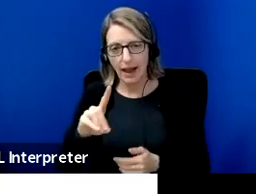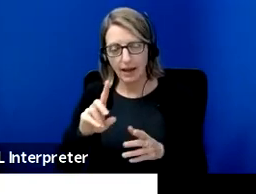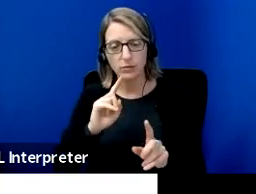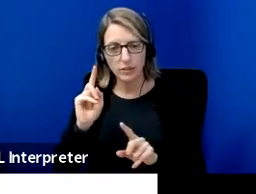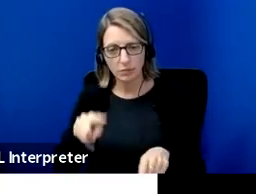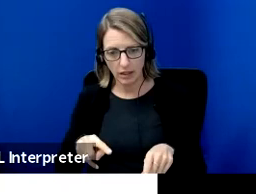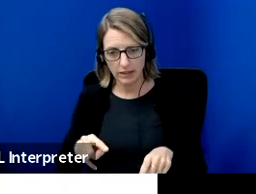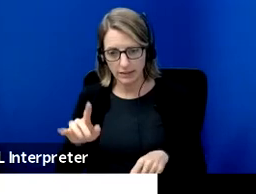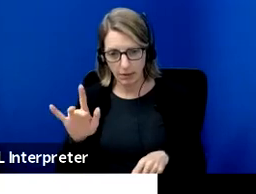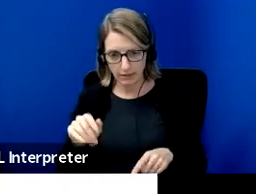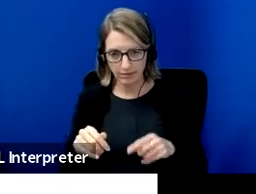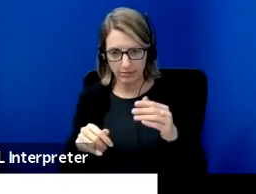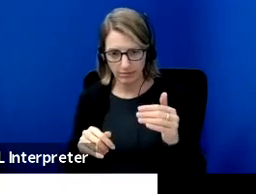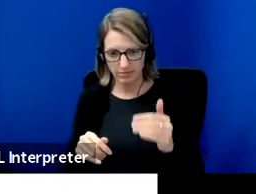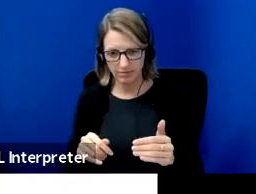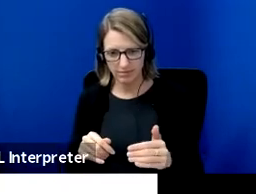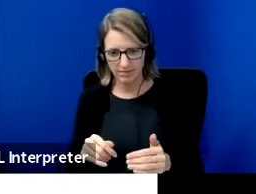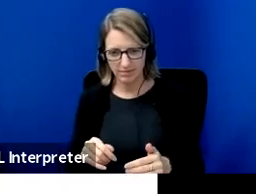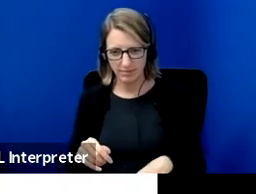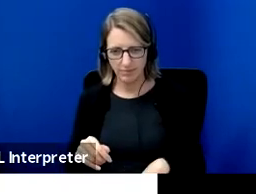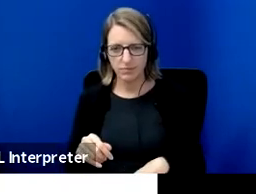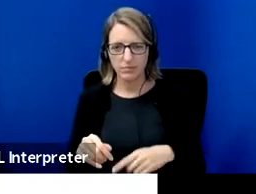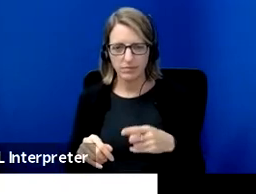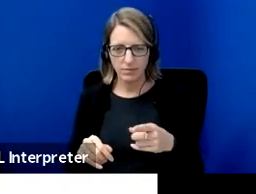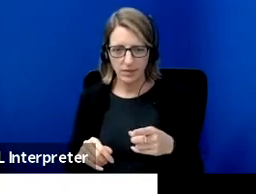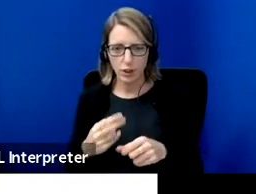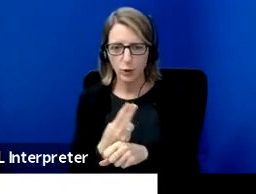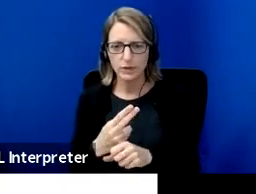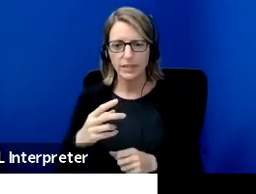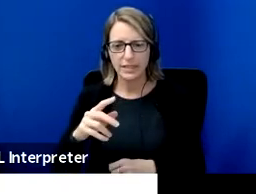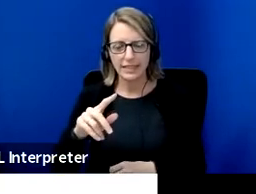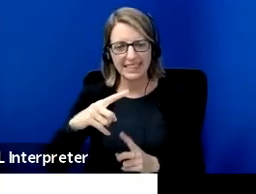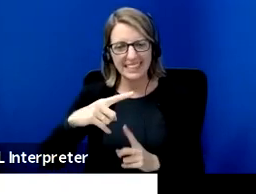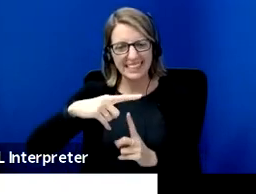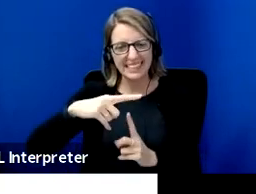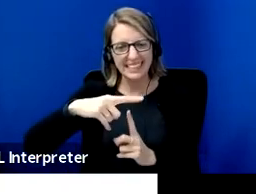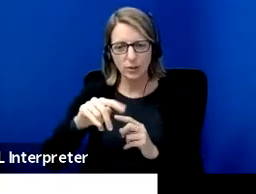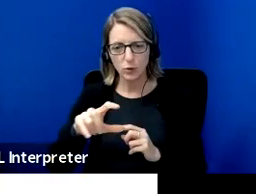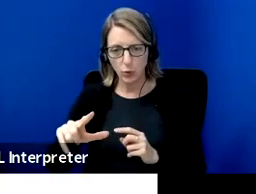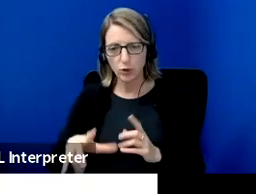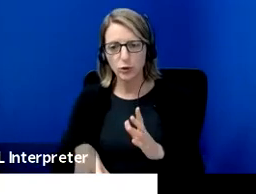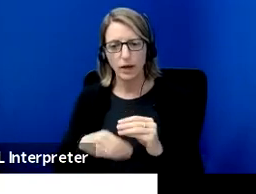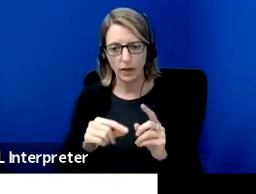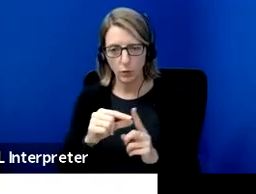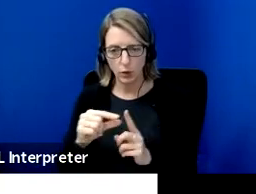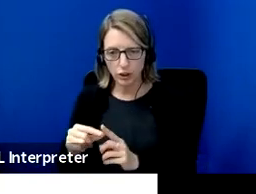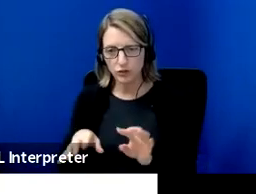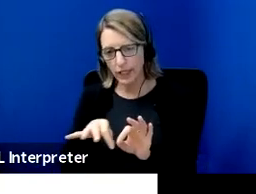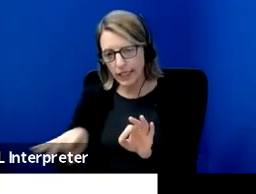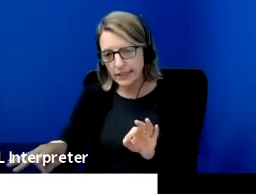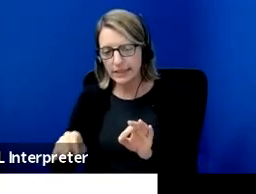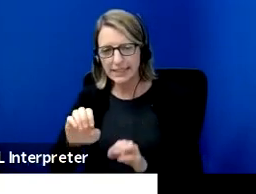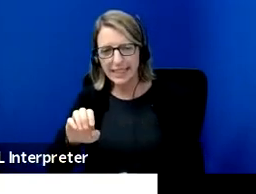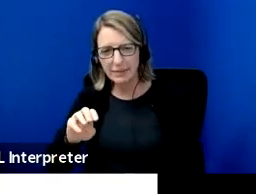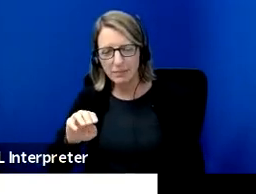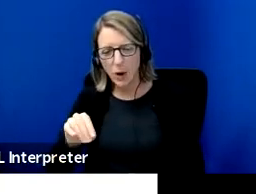T tool to add words, phrases, emojis. As starters, use the audio tool to explain your writing.